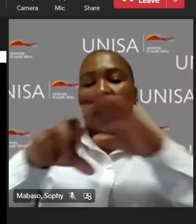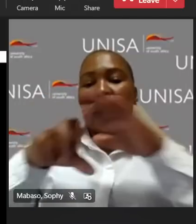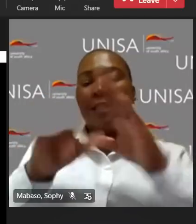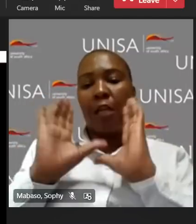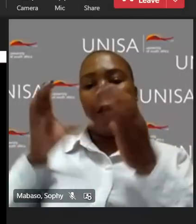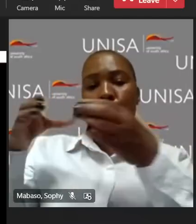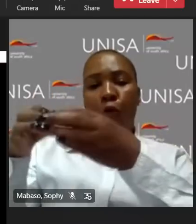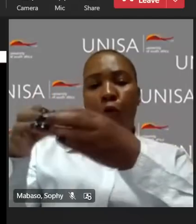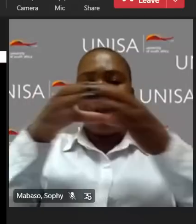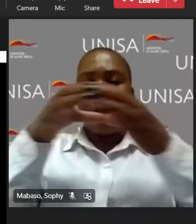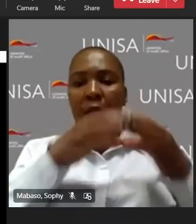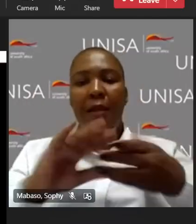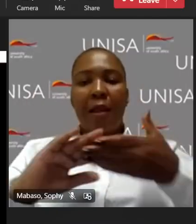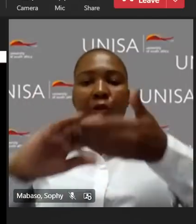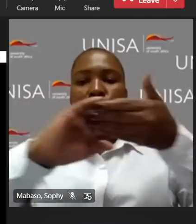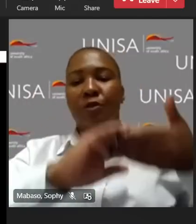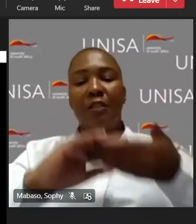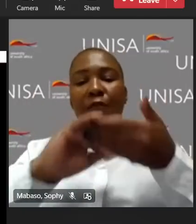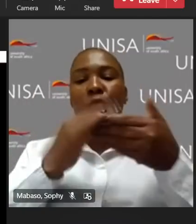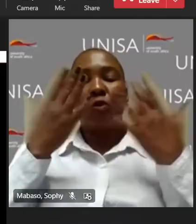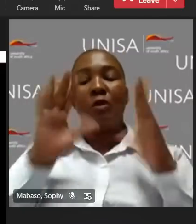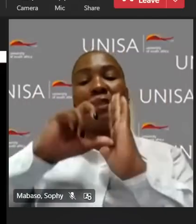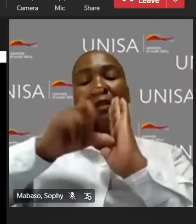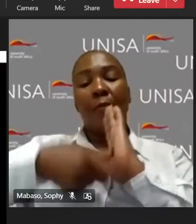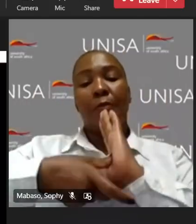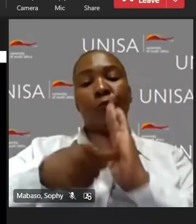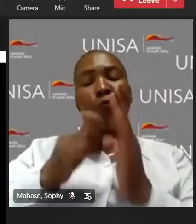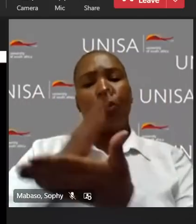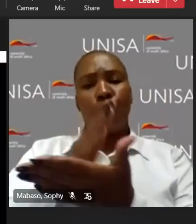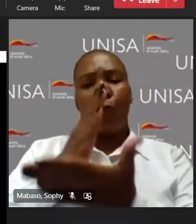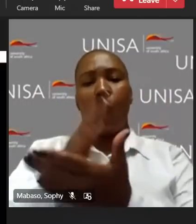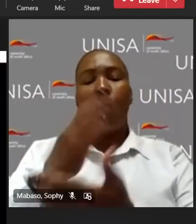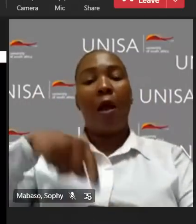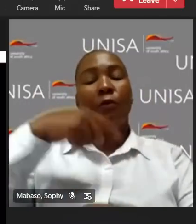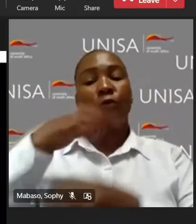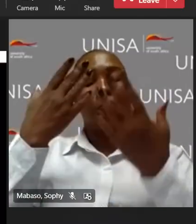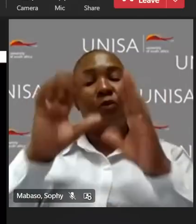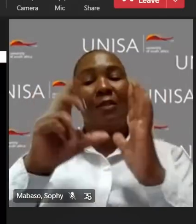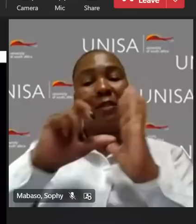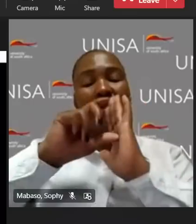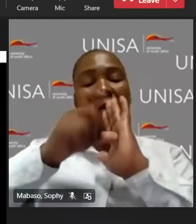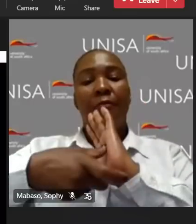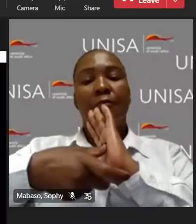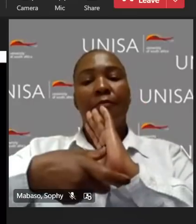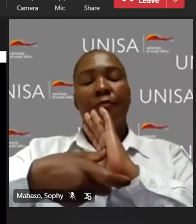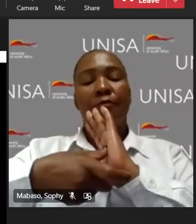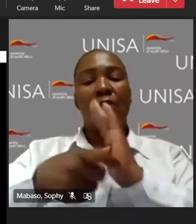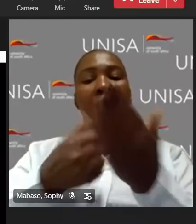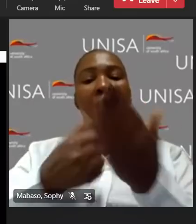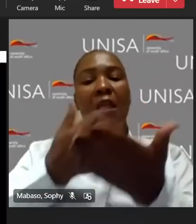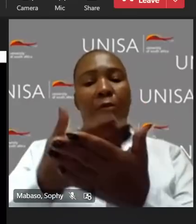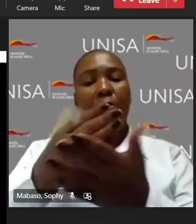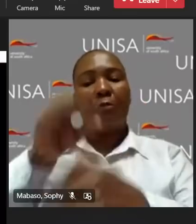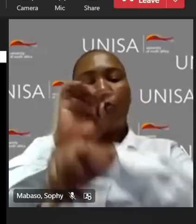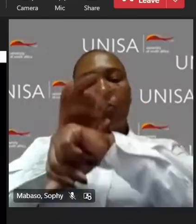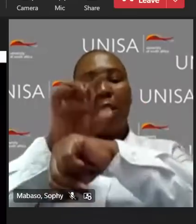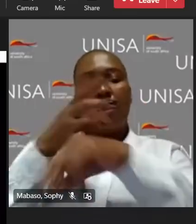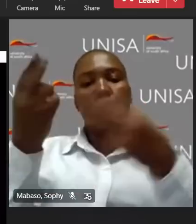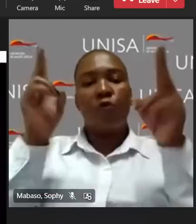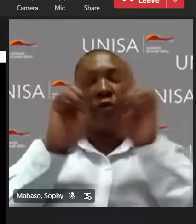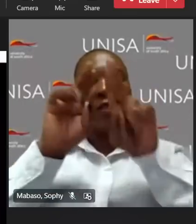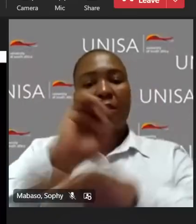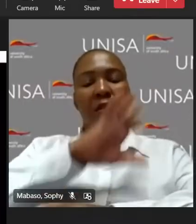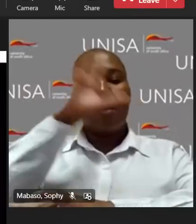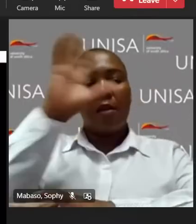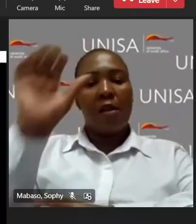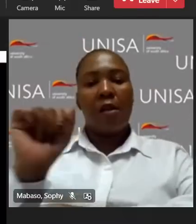and association for students with disabilities to ensure that students with disabilities are able to advise the university on